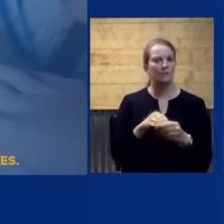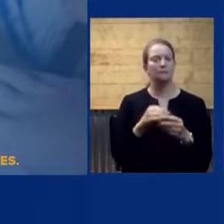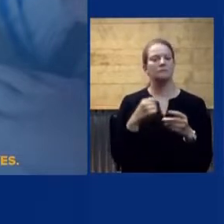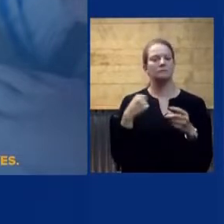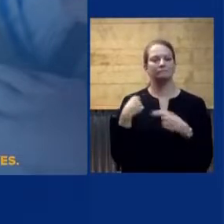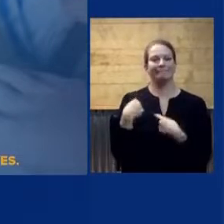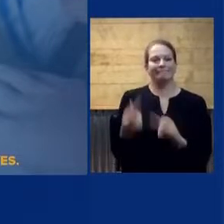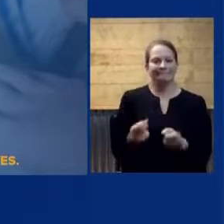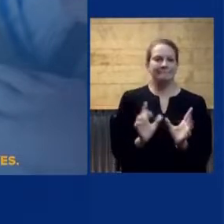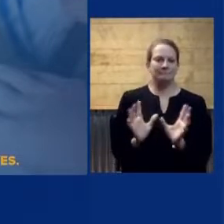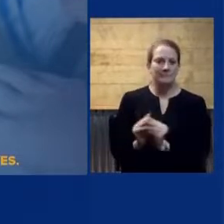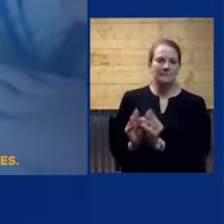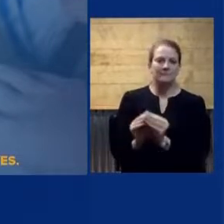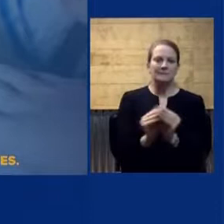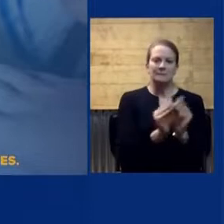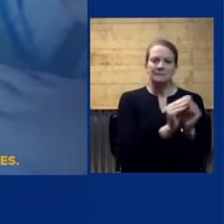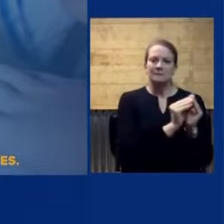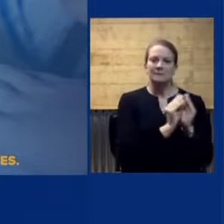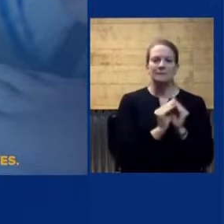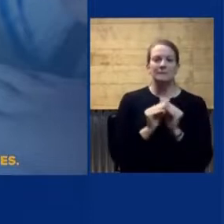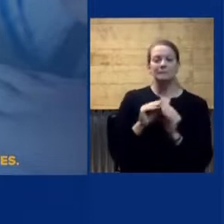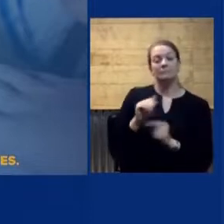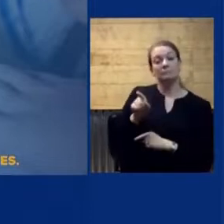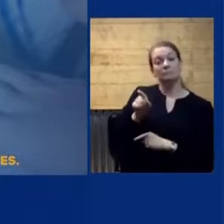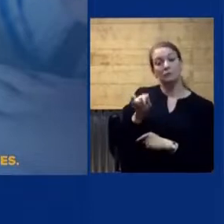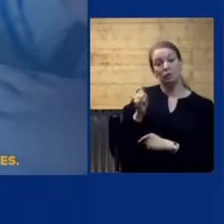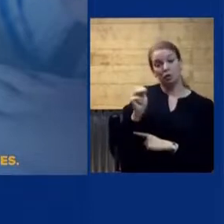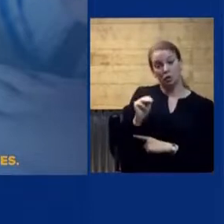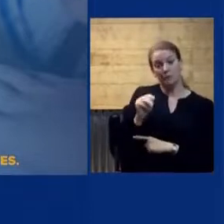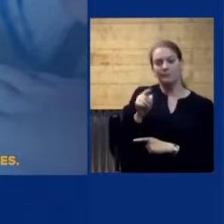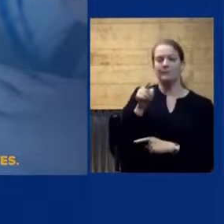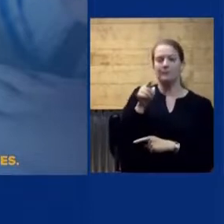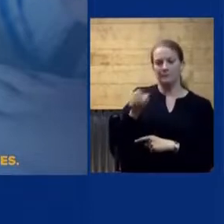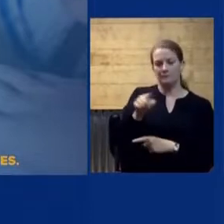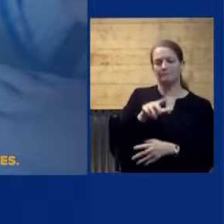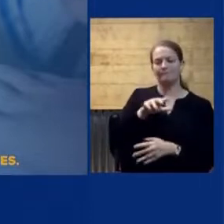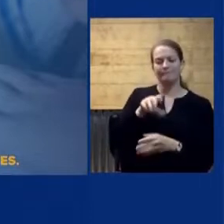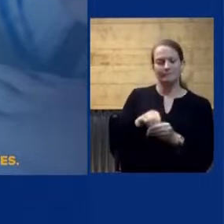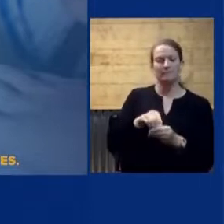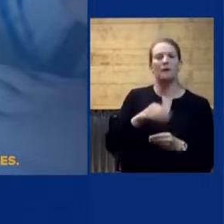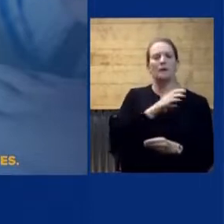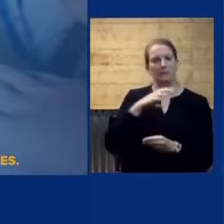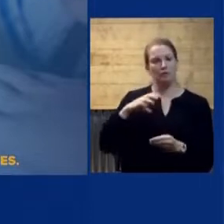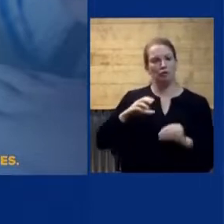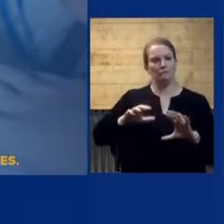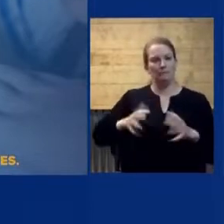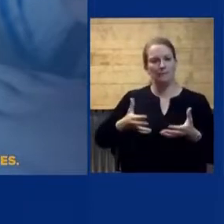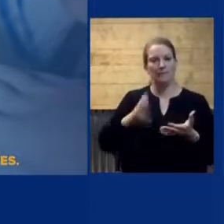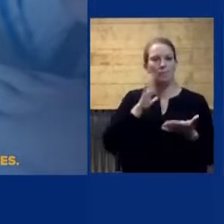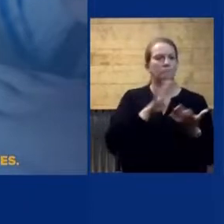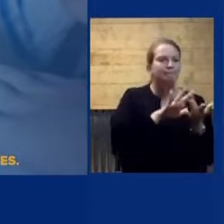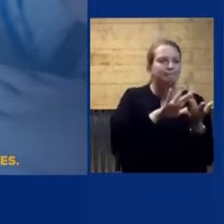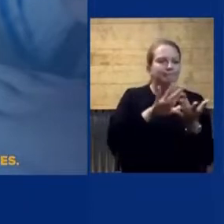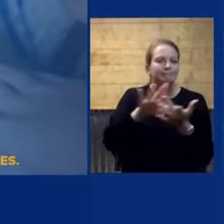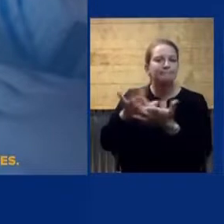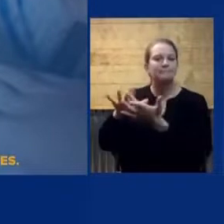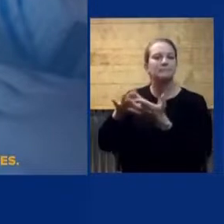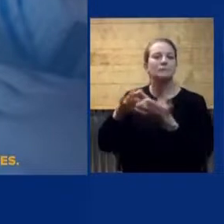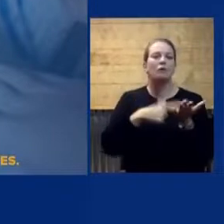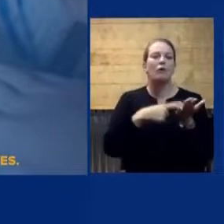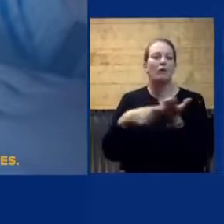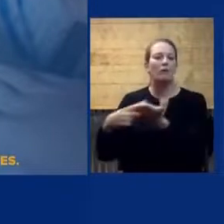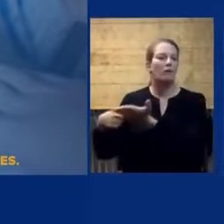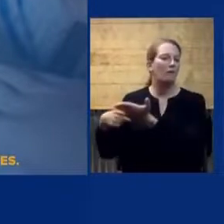them. Jim is on a commission that talks to the different districts and their representatives about